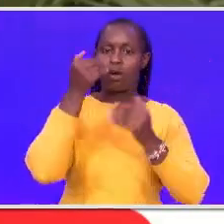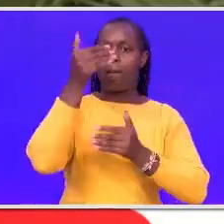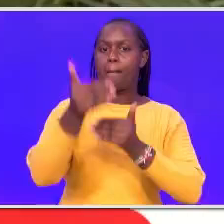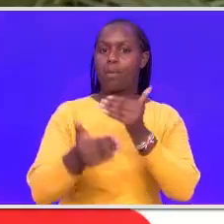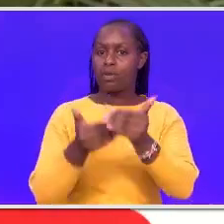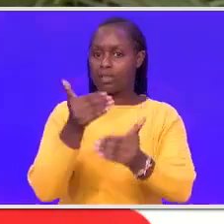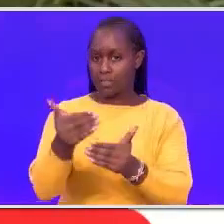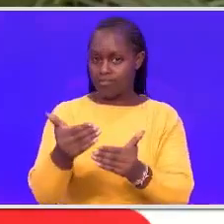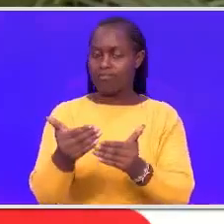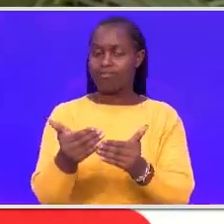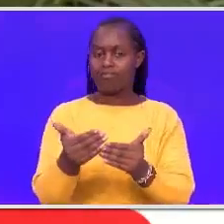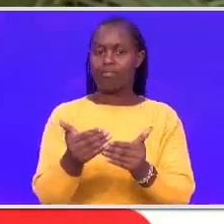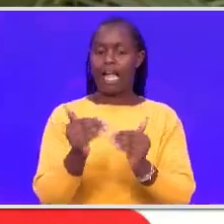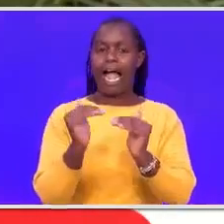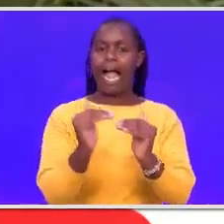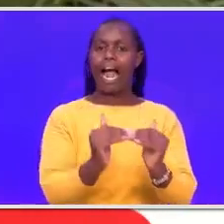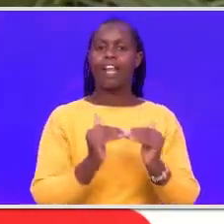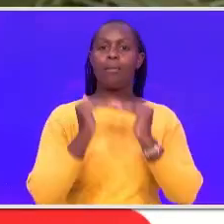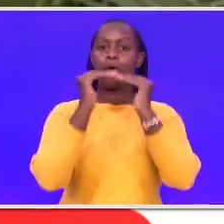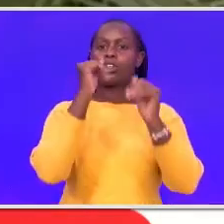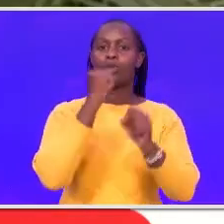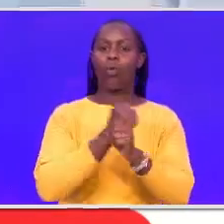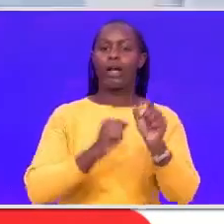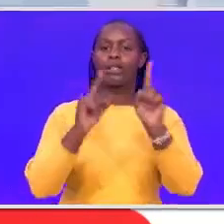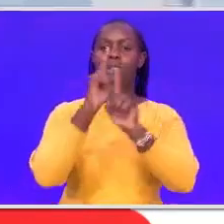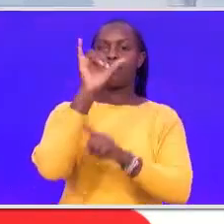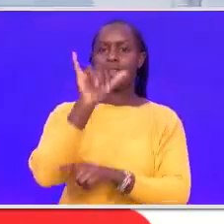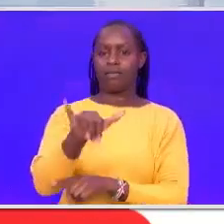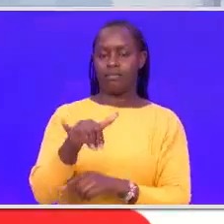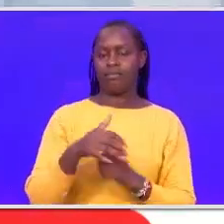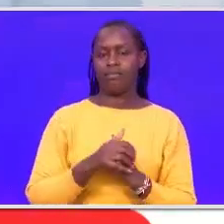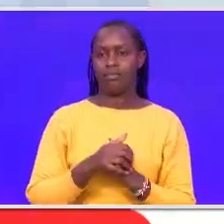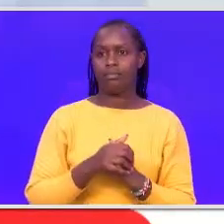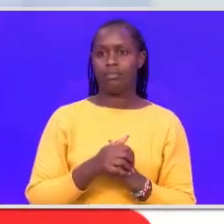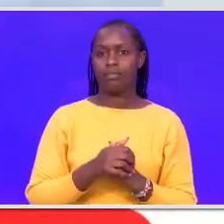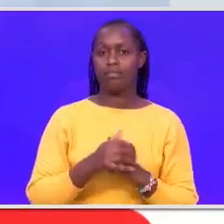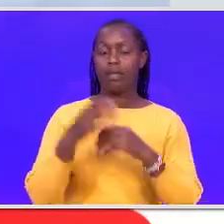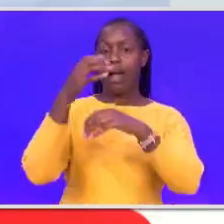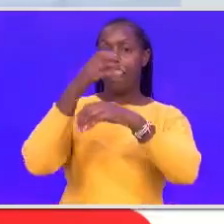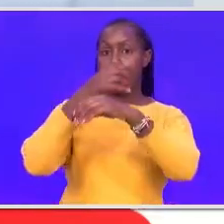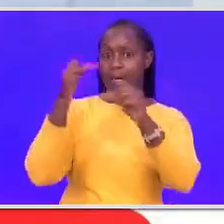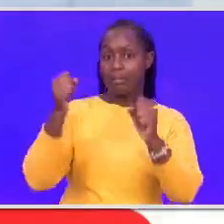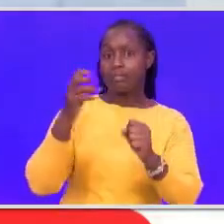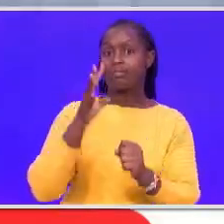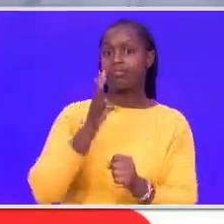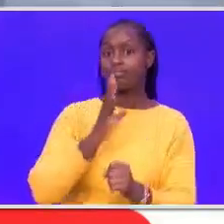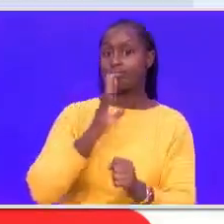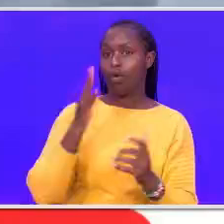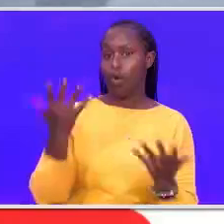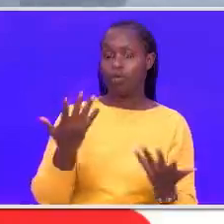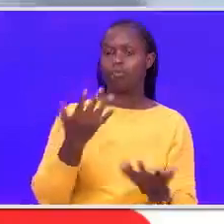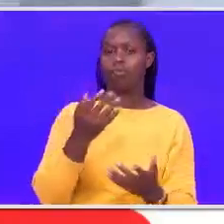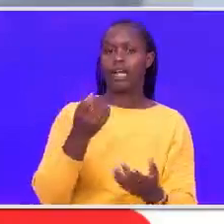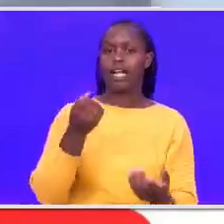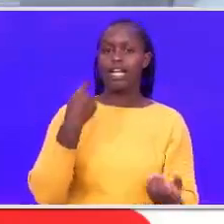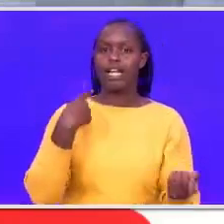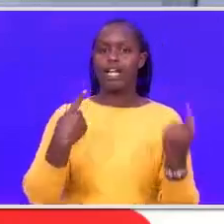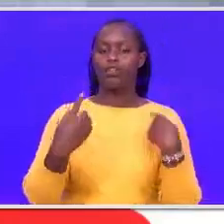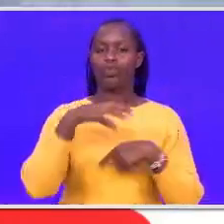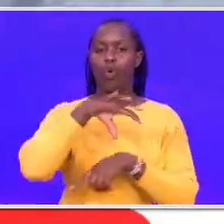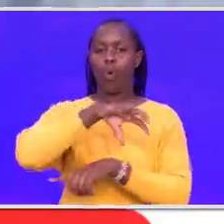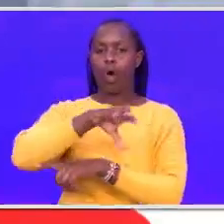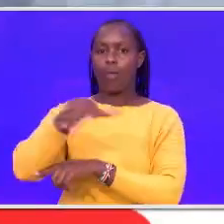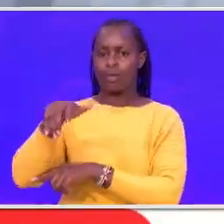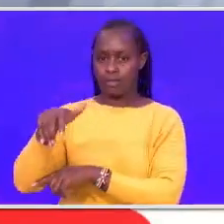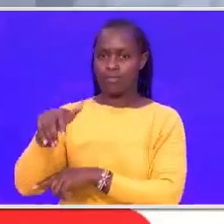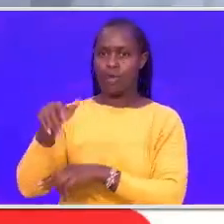That is how a democracy works. The head of state, who was speaking in Ainamoi, Kericho County, was